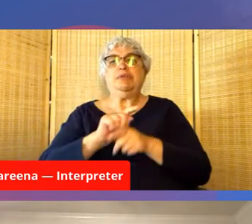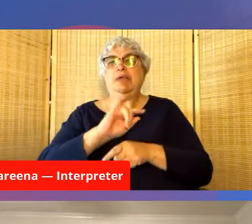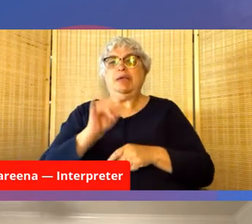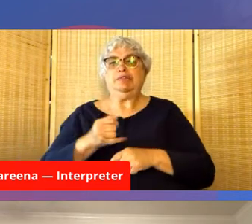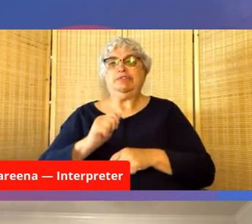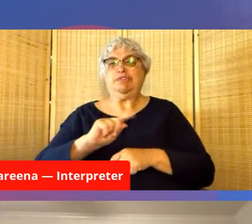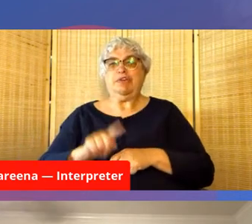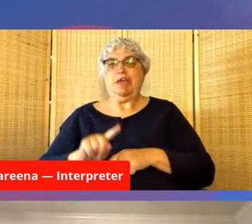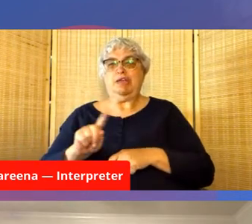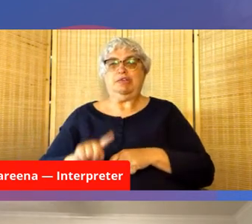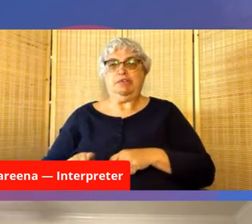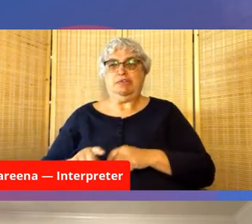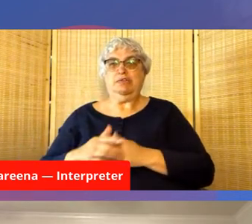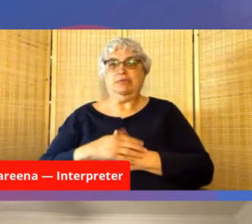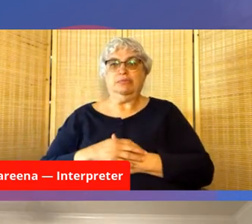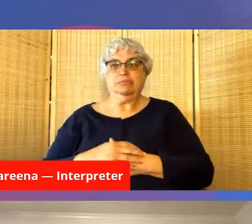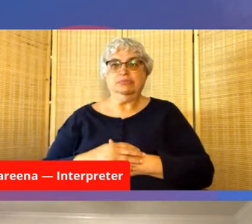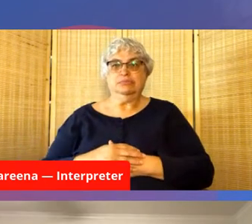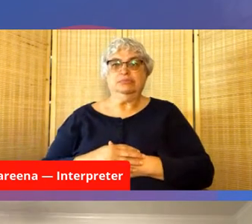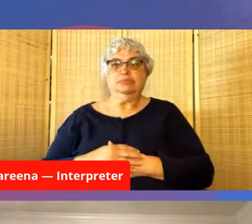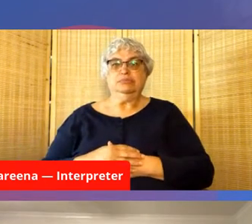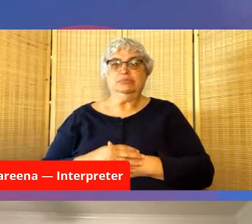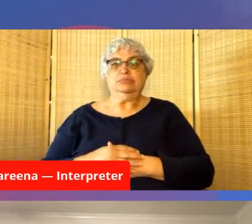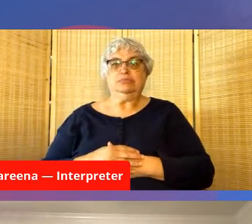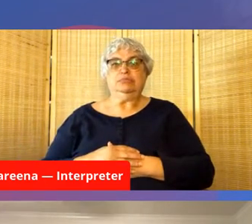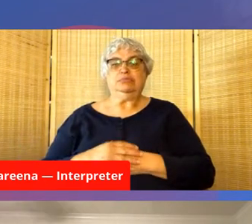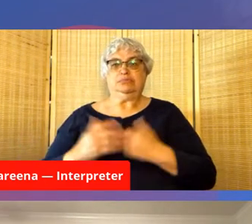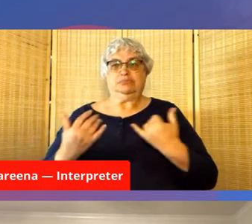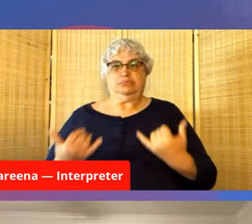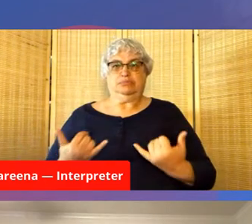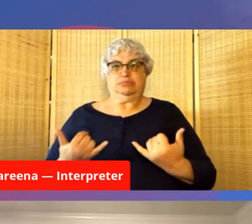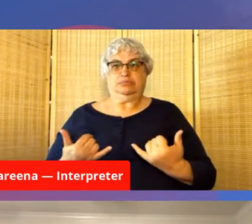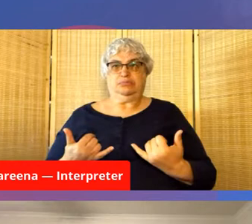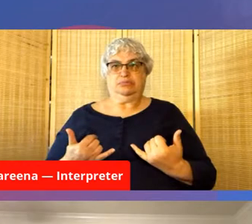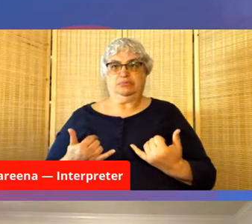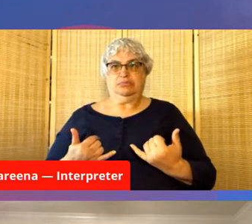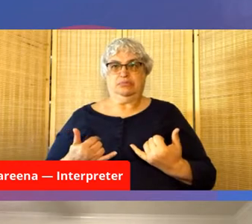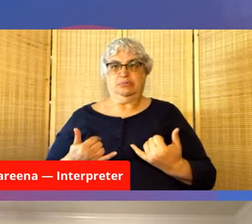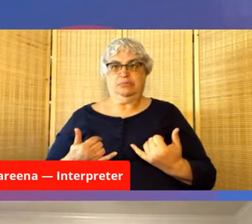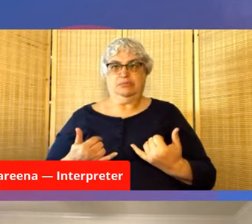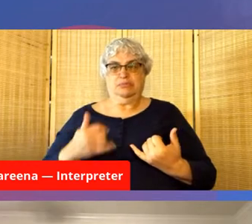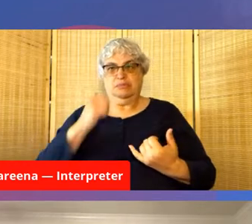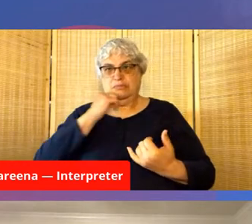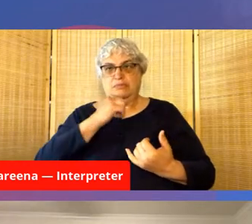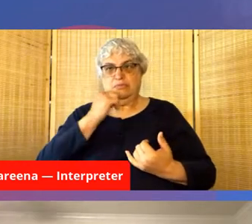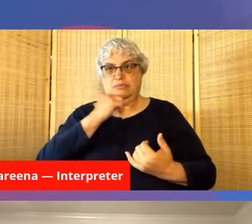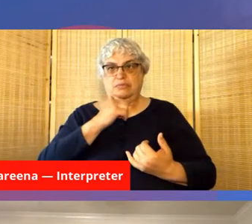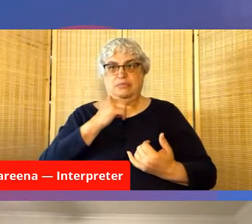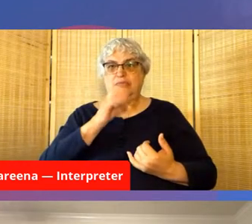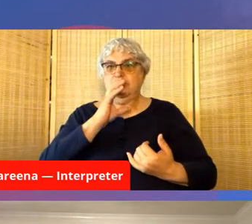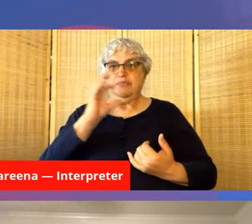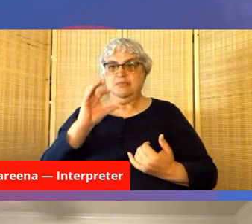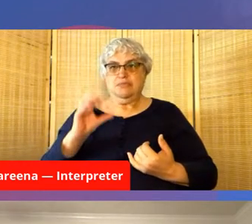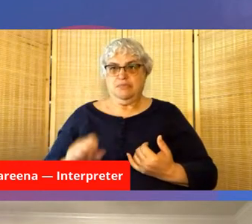going to produce next minute. In fact, only this in Indian tradition, very old